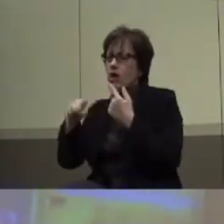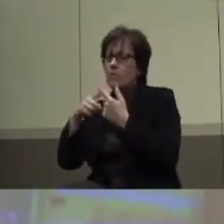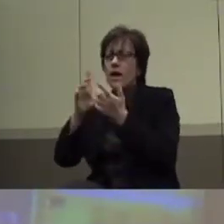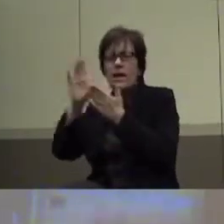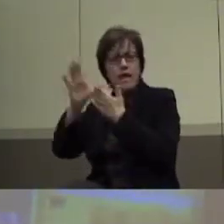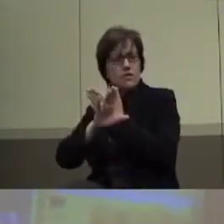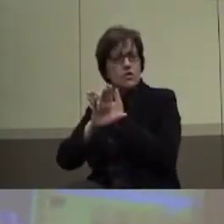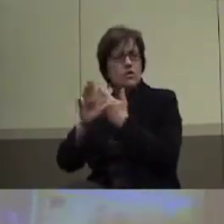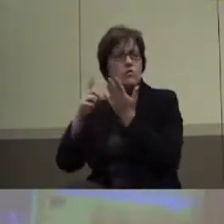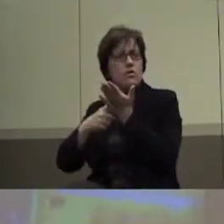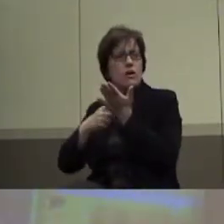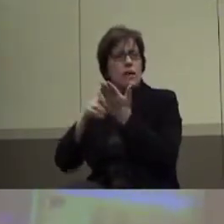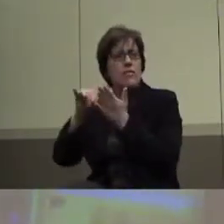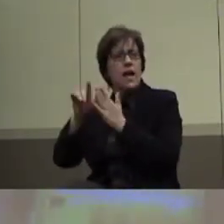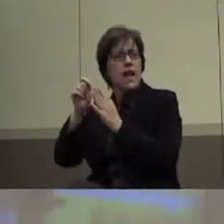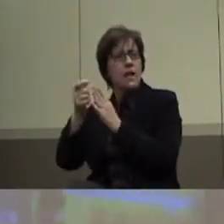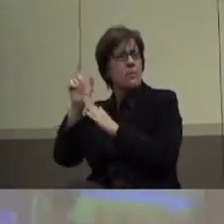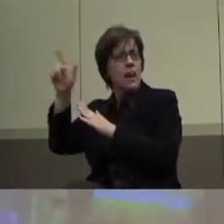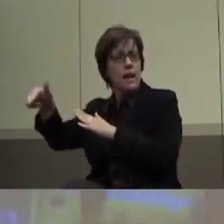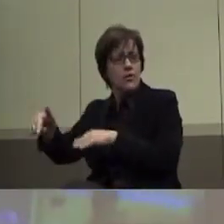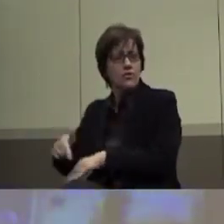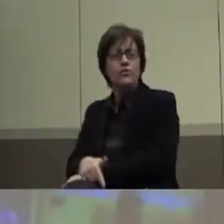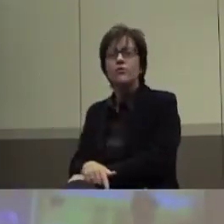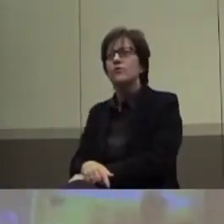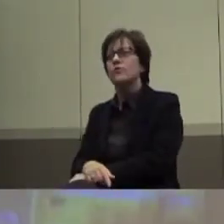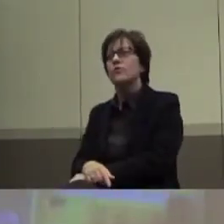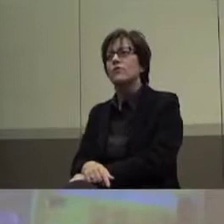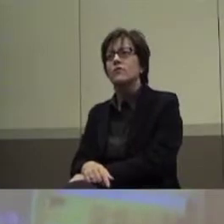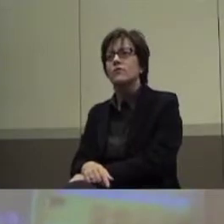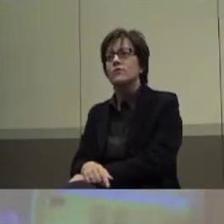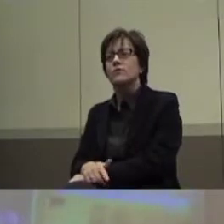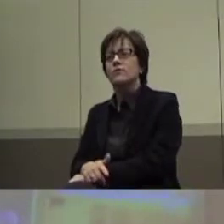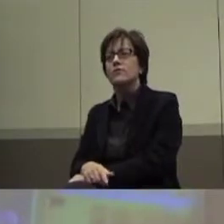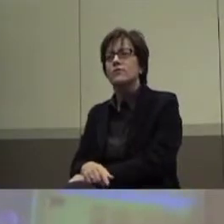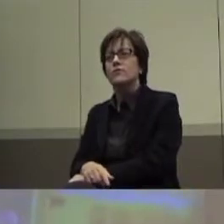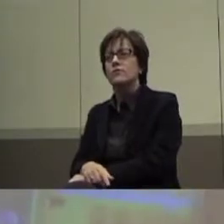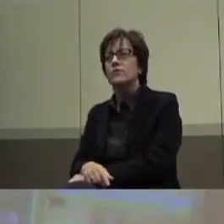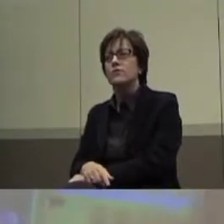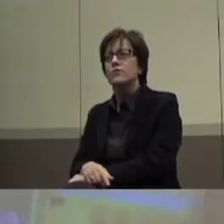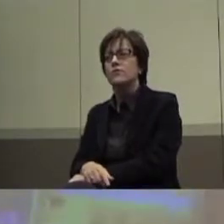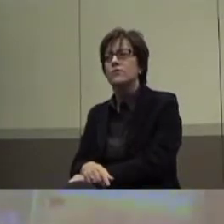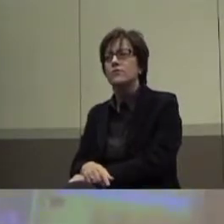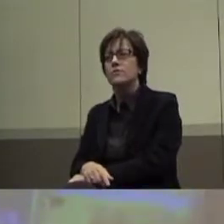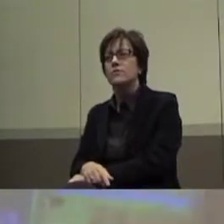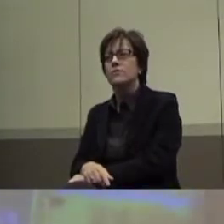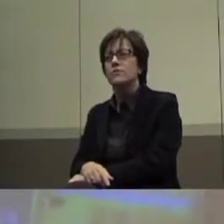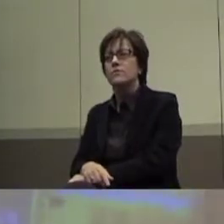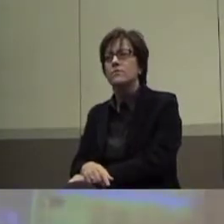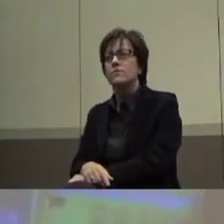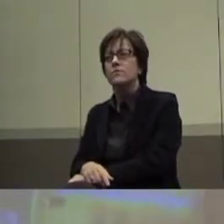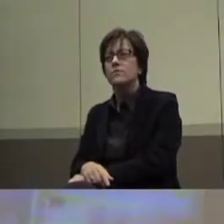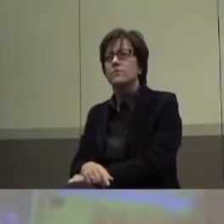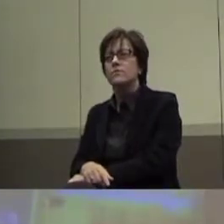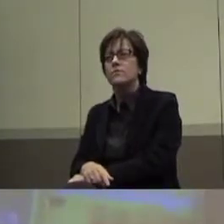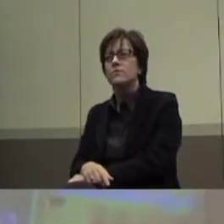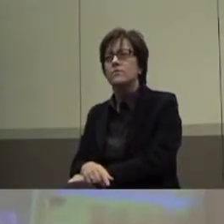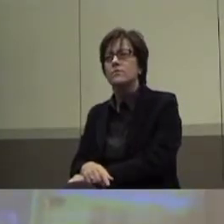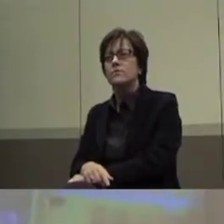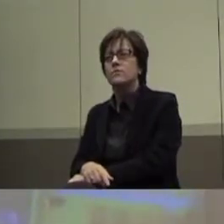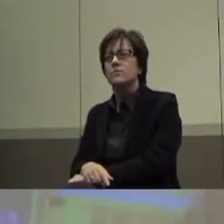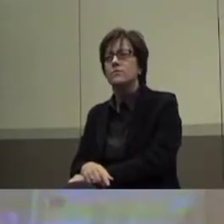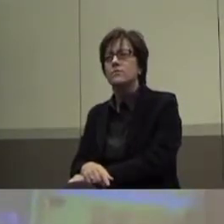We'll talk about that a little bit later. But this is October 6th, so I'll turn over to 6th. And let's go down here to